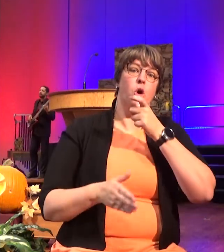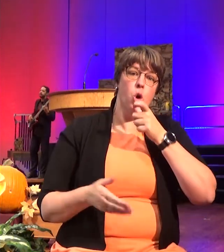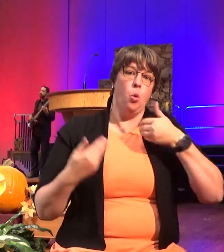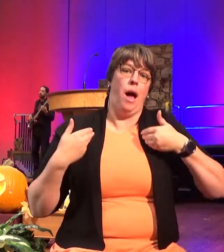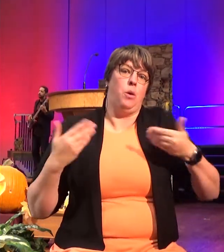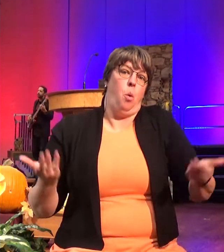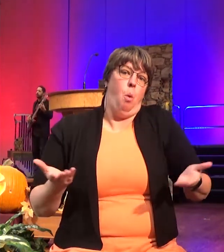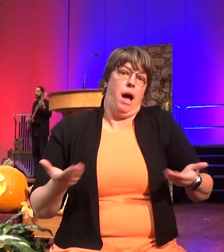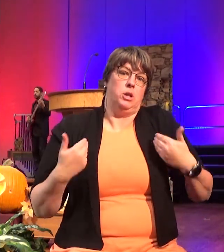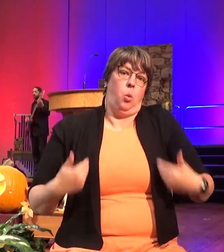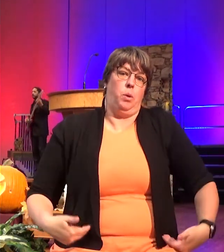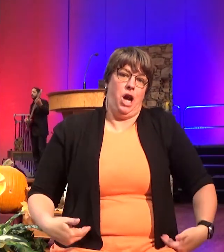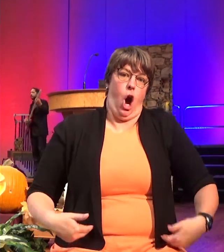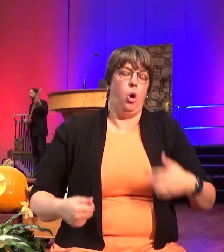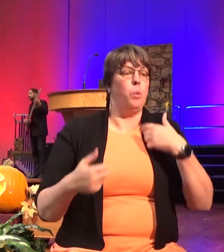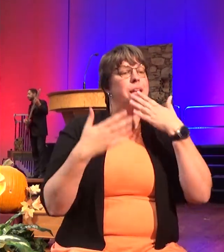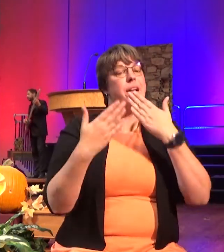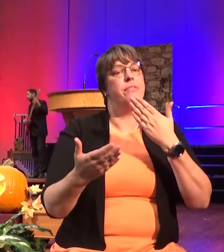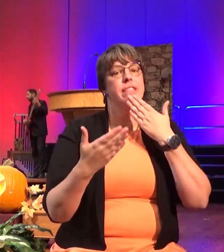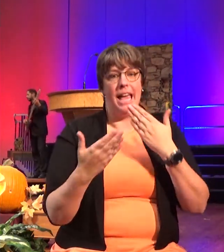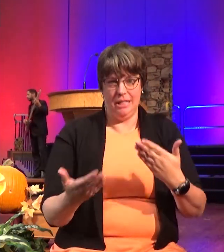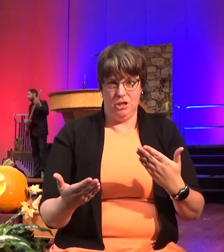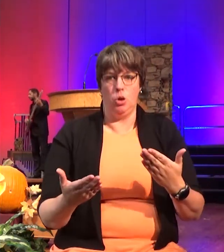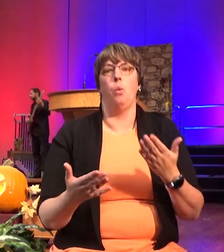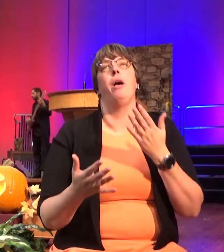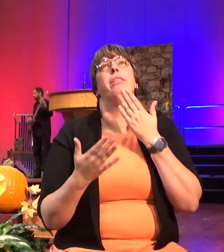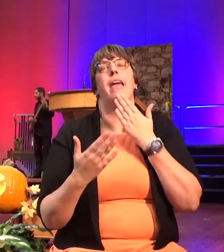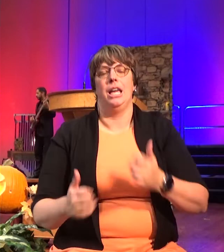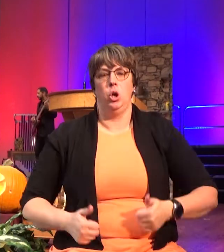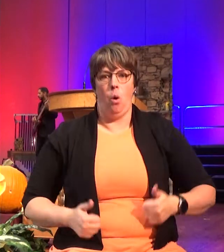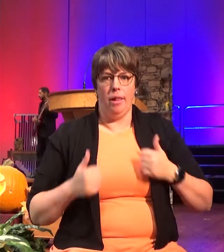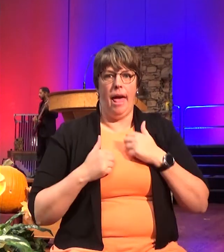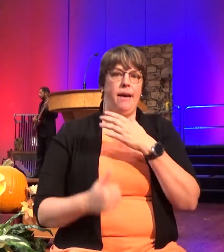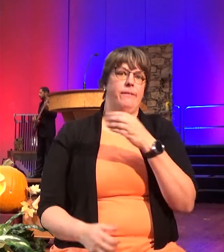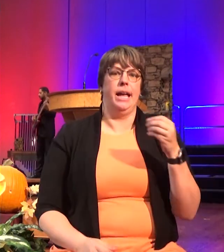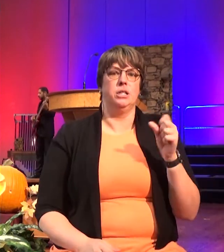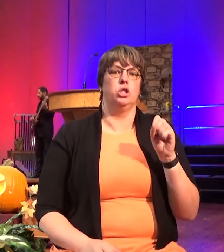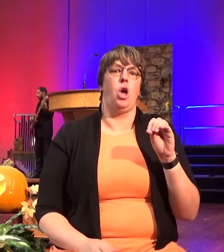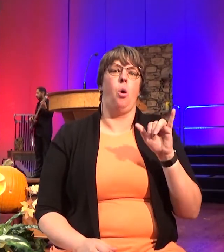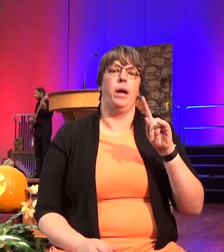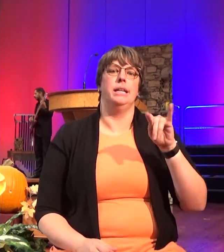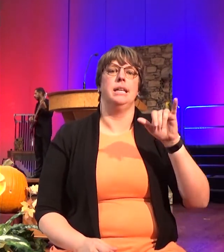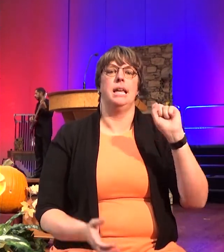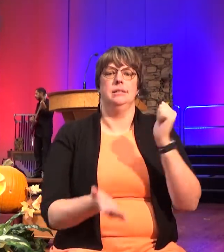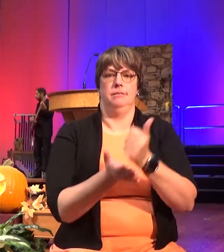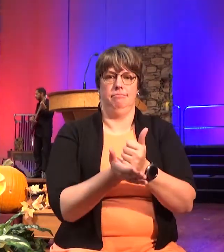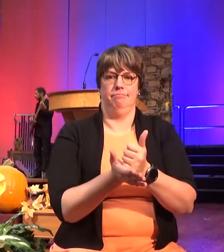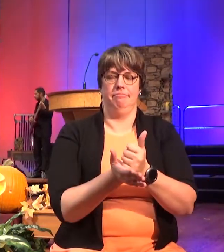thanks for it. We live it out. Thank you, life. And so it is.